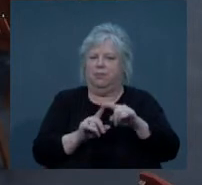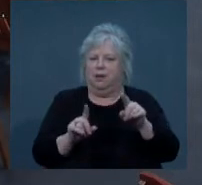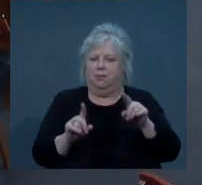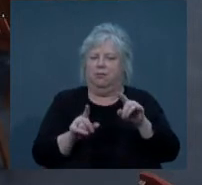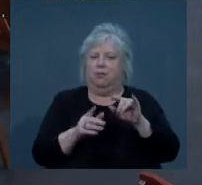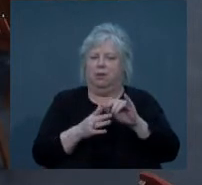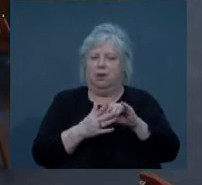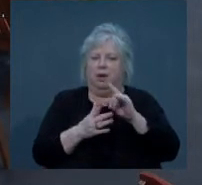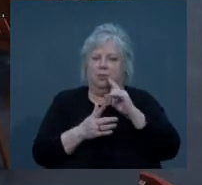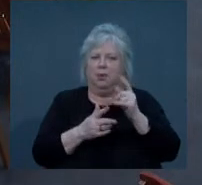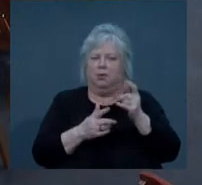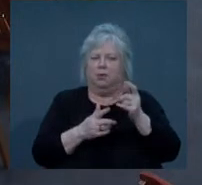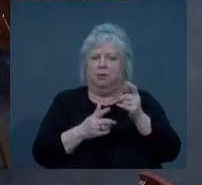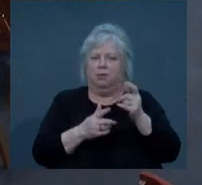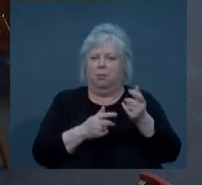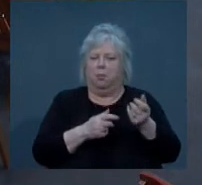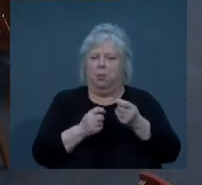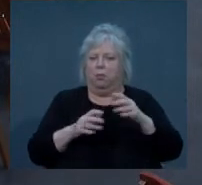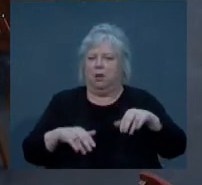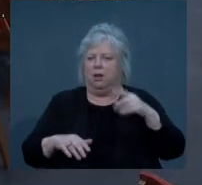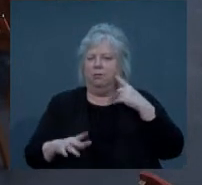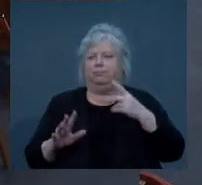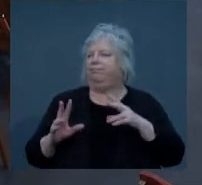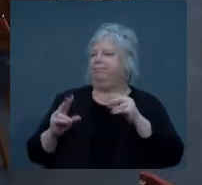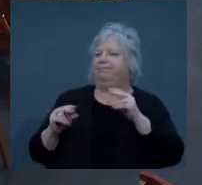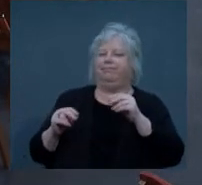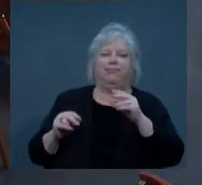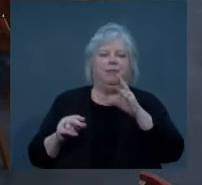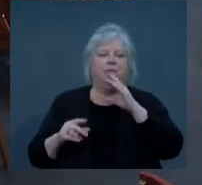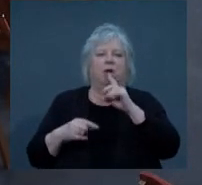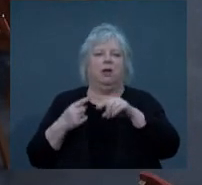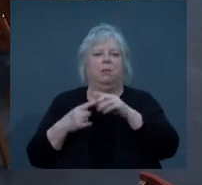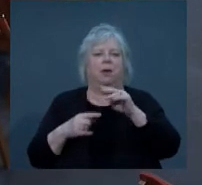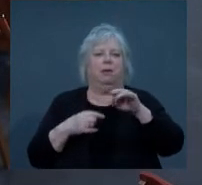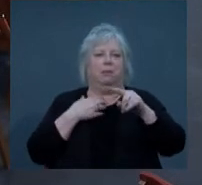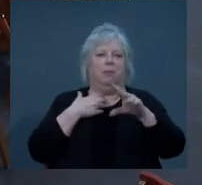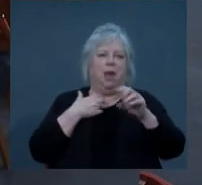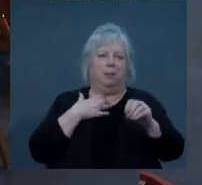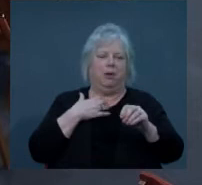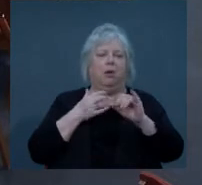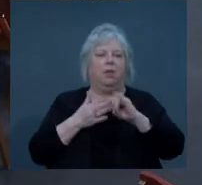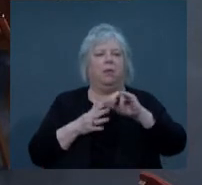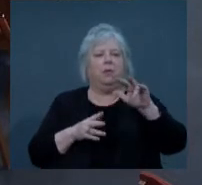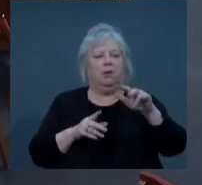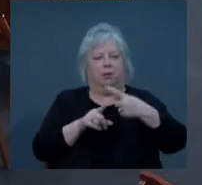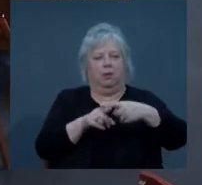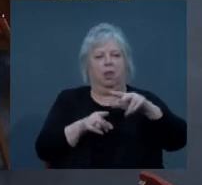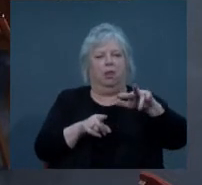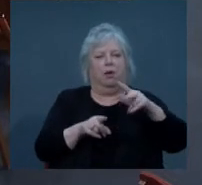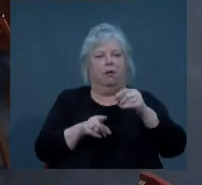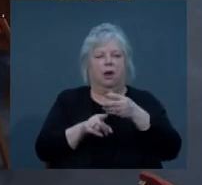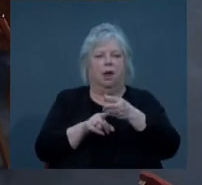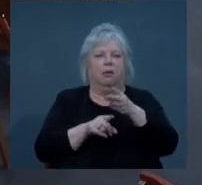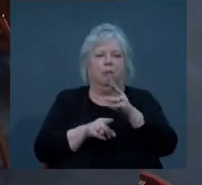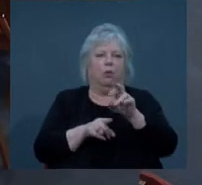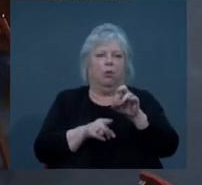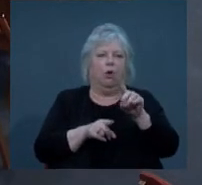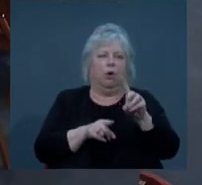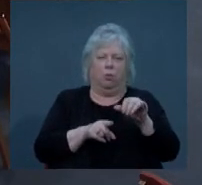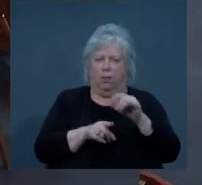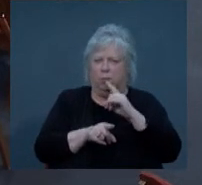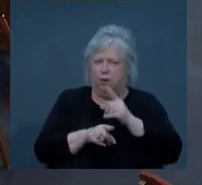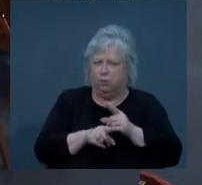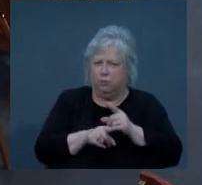that's been pooled that is not being heard. No, I'm speaking of the one, the MAPCO. Okay. That was at 3rd and Broadway, I'm pretty sure. Are you sure it's 3rd and